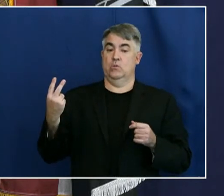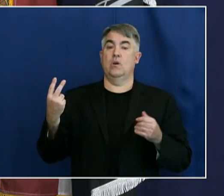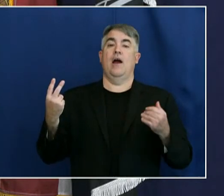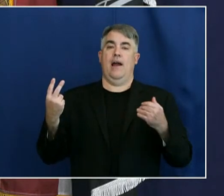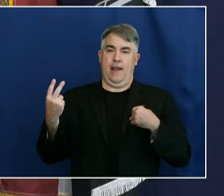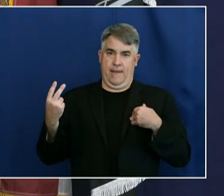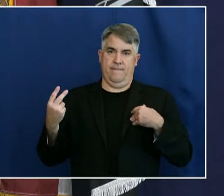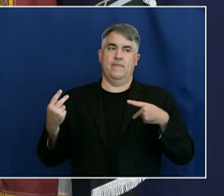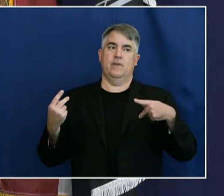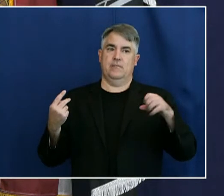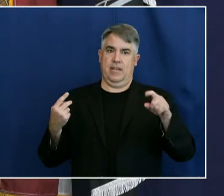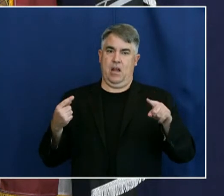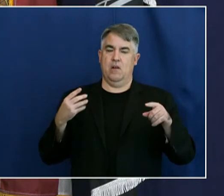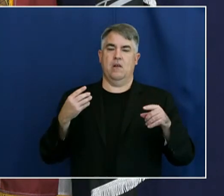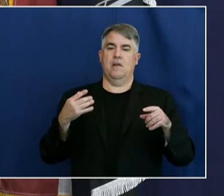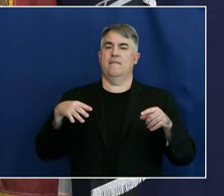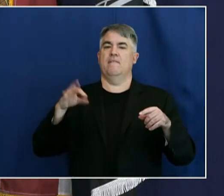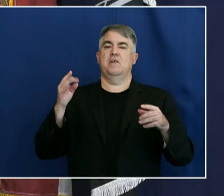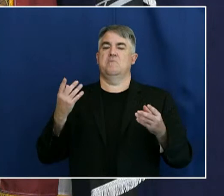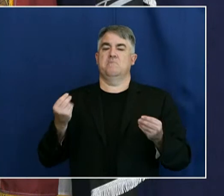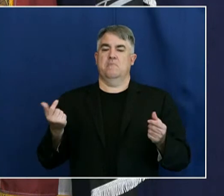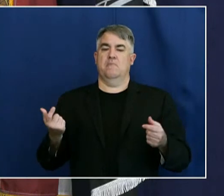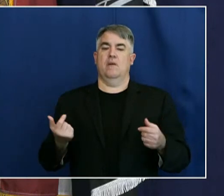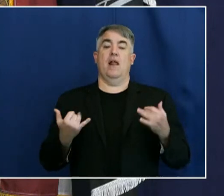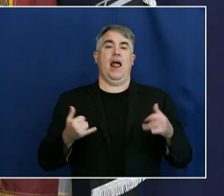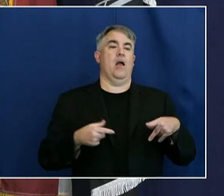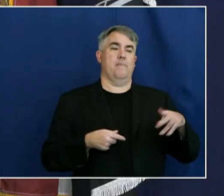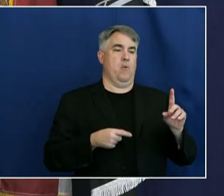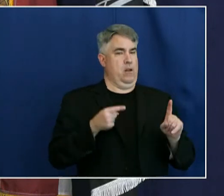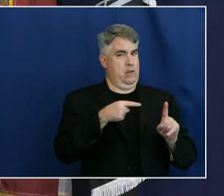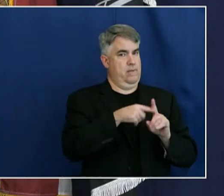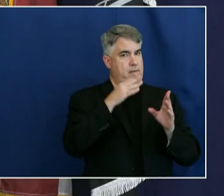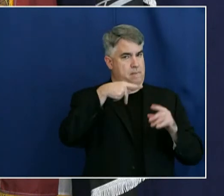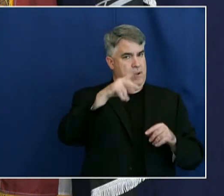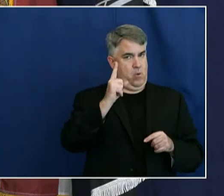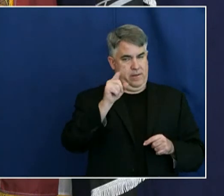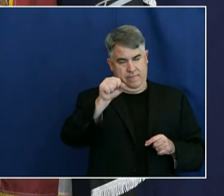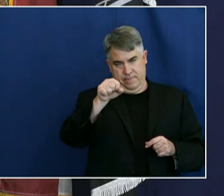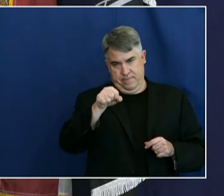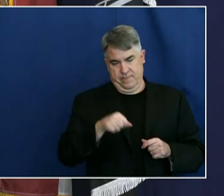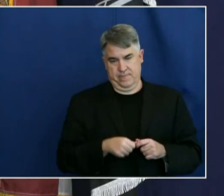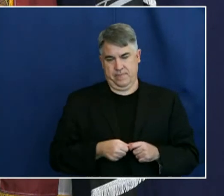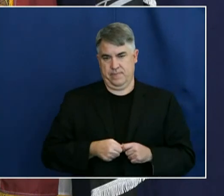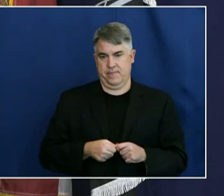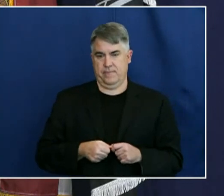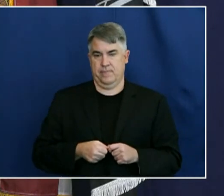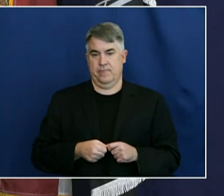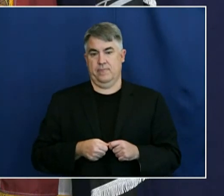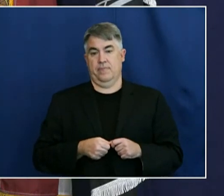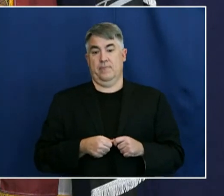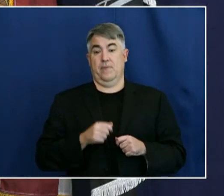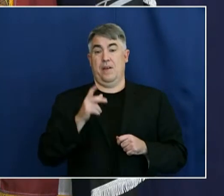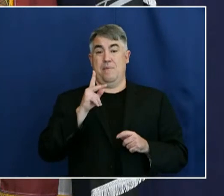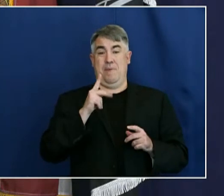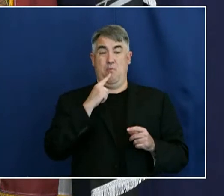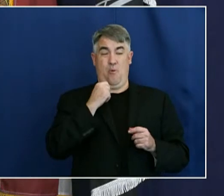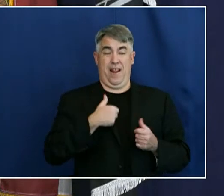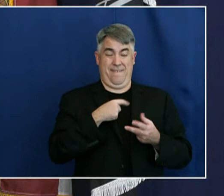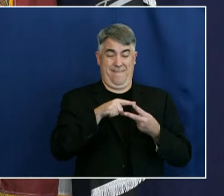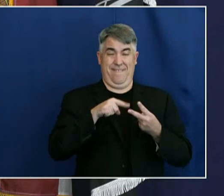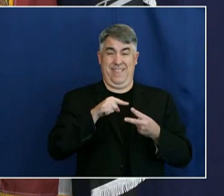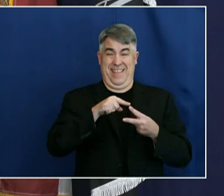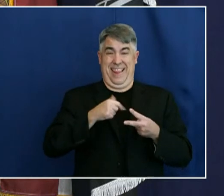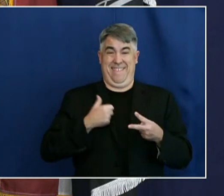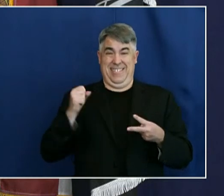indeed the P1 variant. The San Diego resident was picked up through whole genome